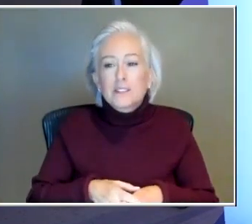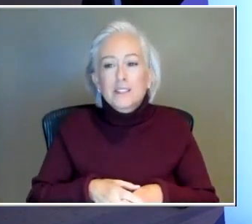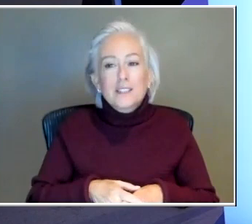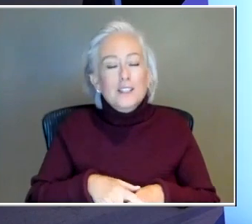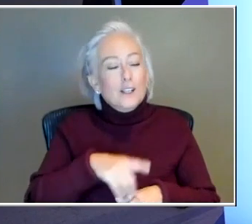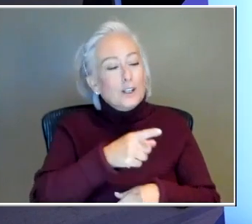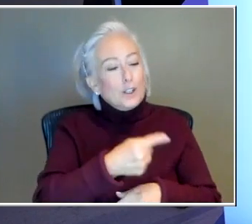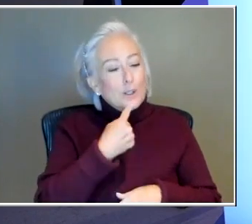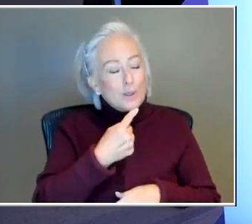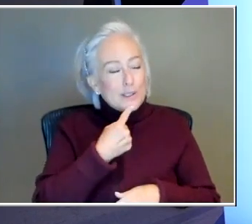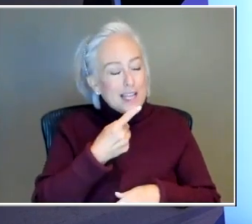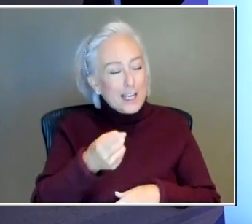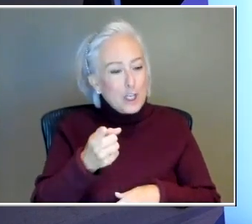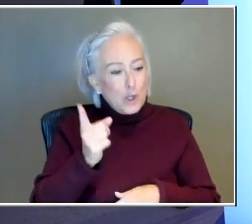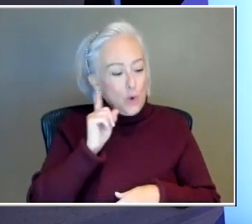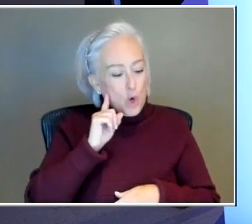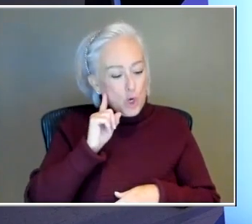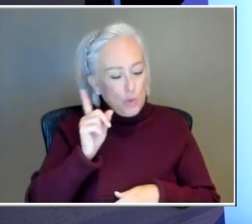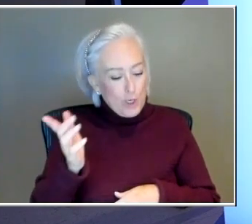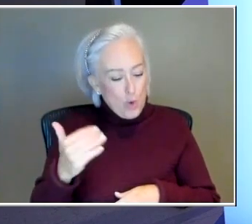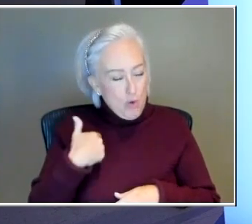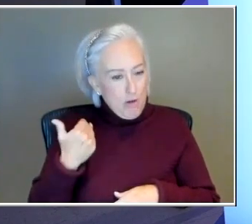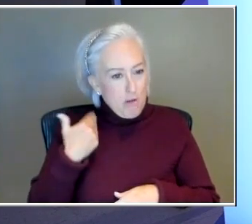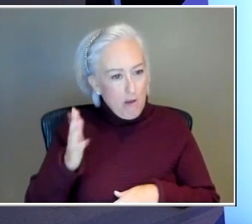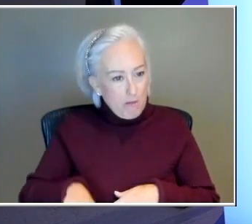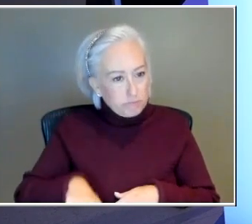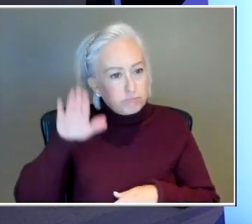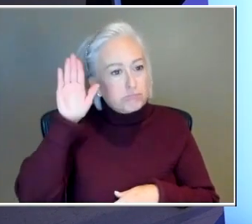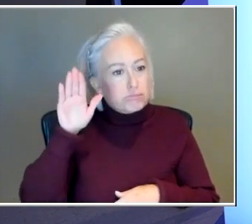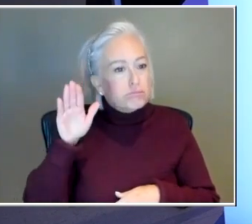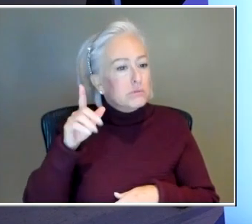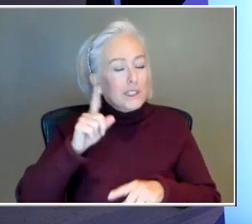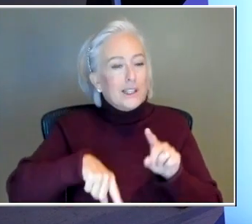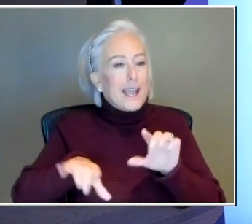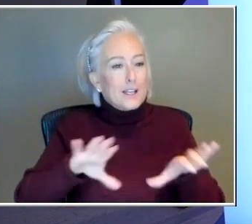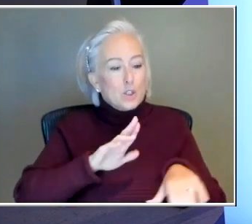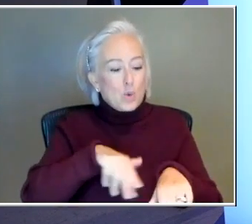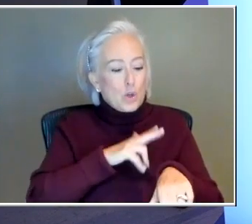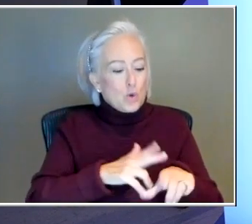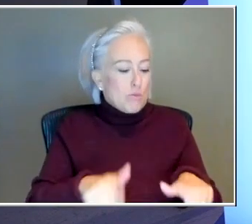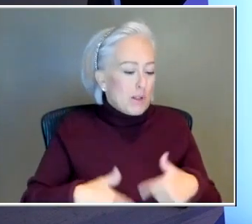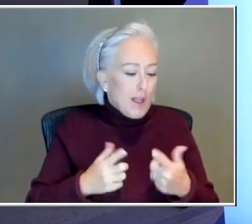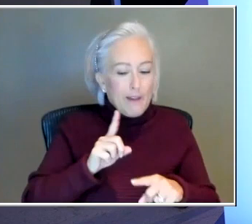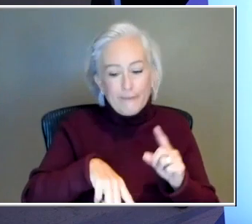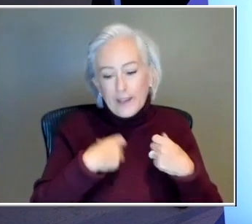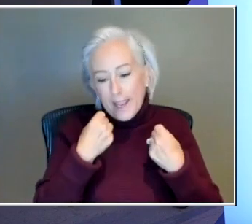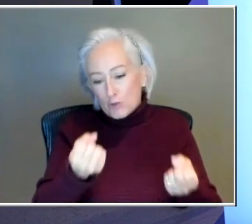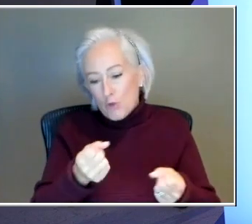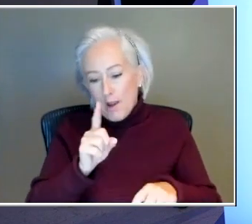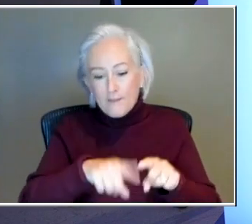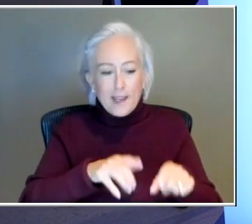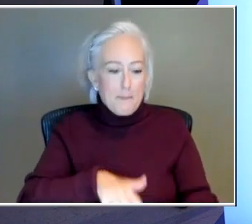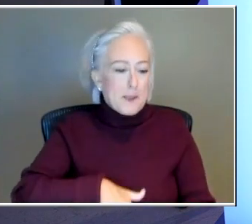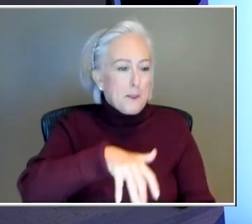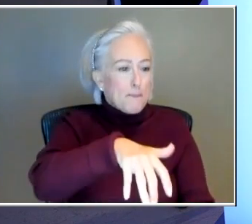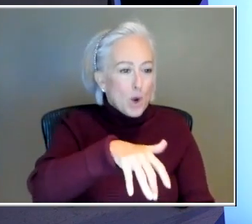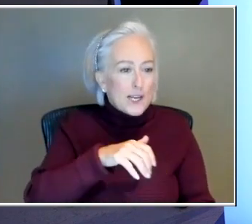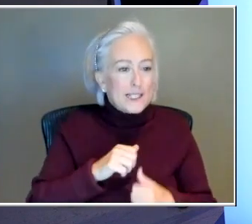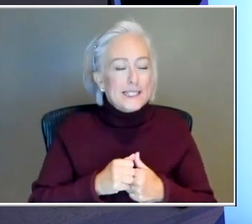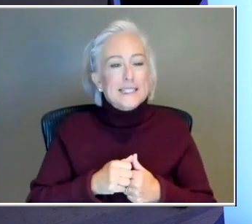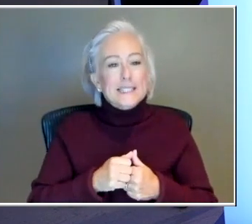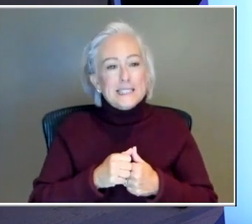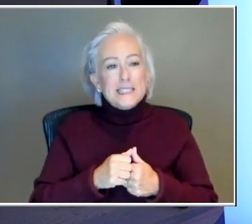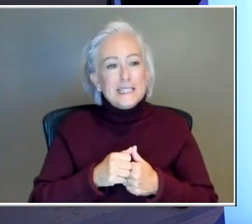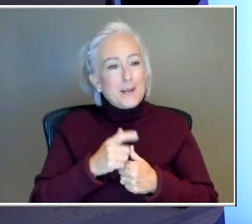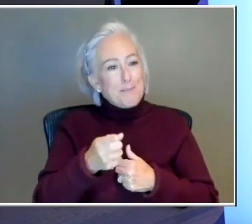from when you were a child, young. You can't, have a normal life. You can't drive. You can't have kids. Kind of beating those odds. How does